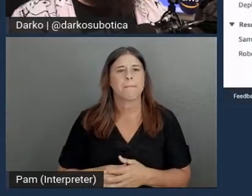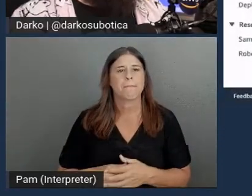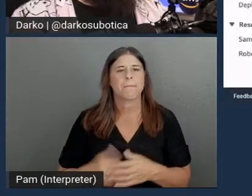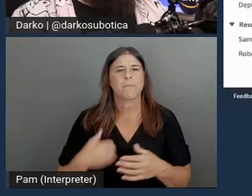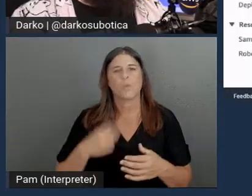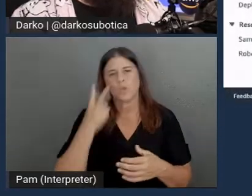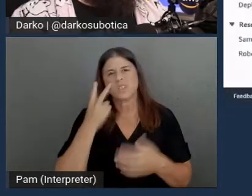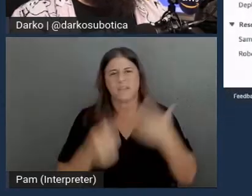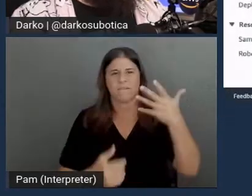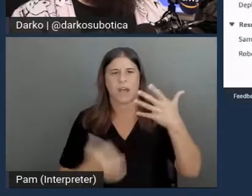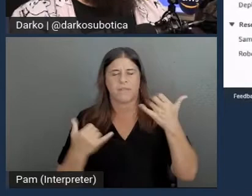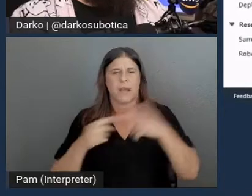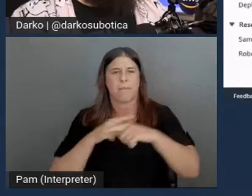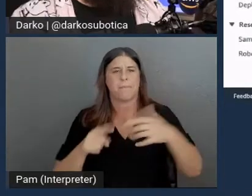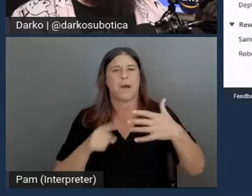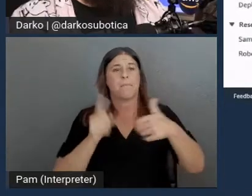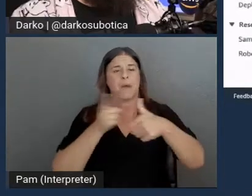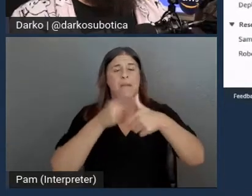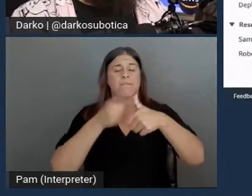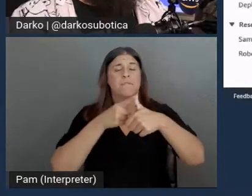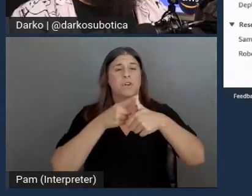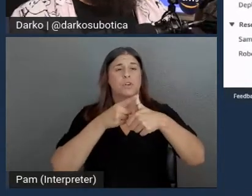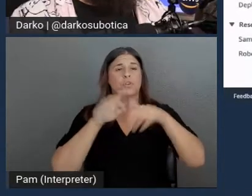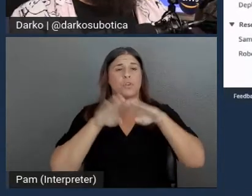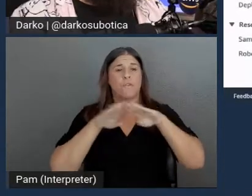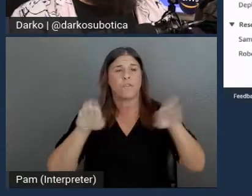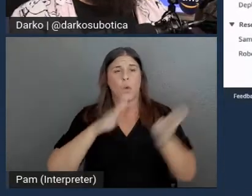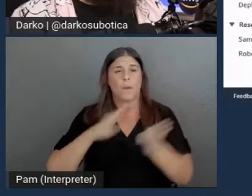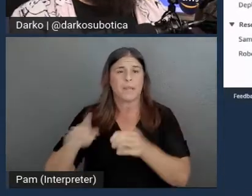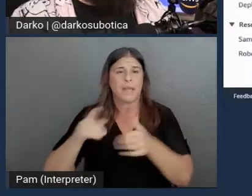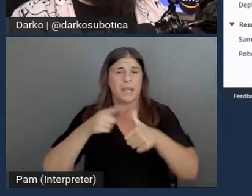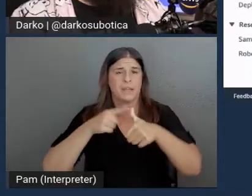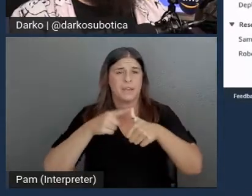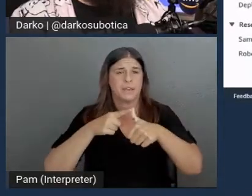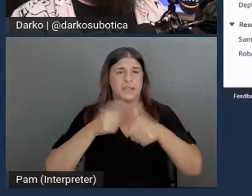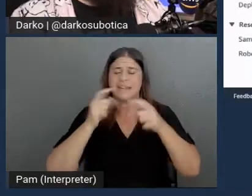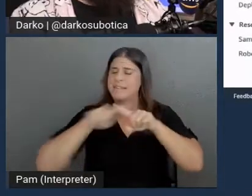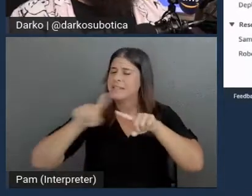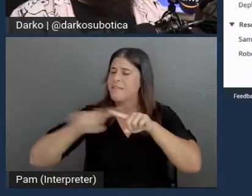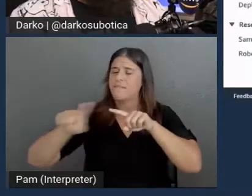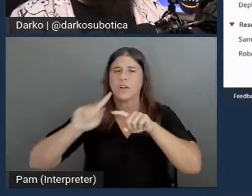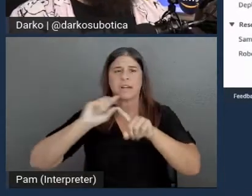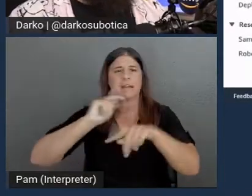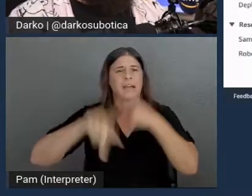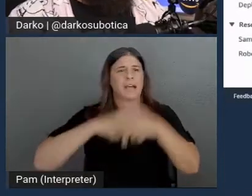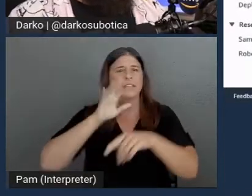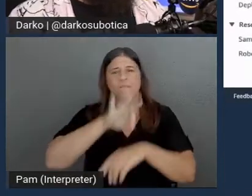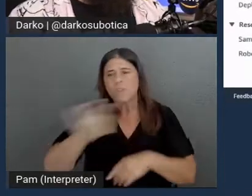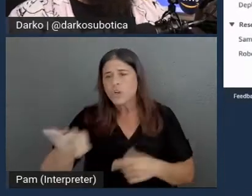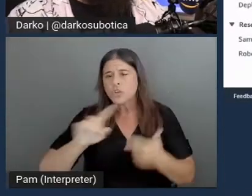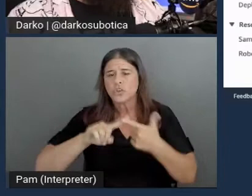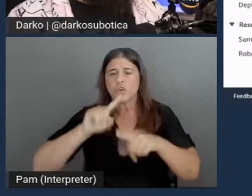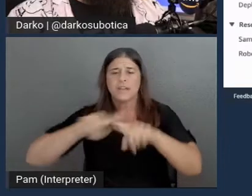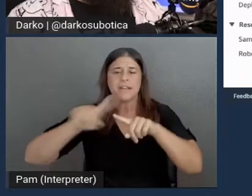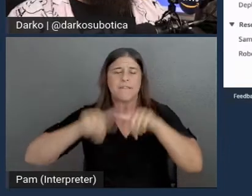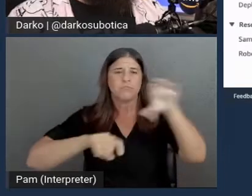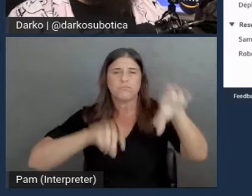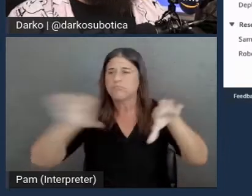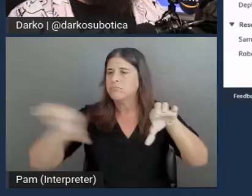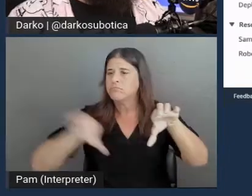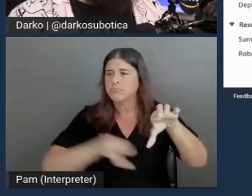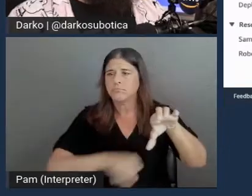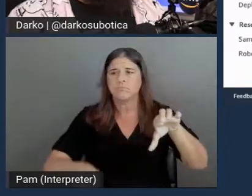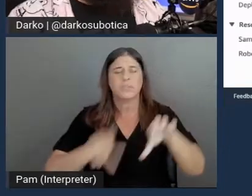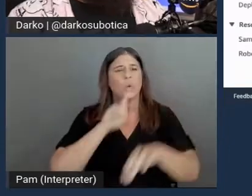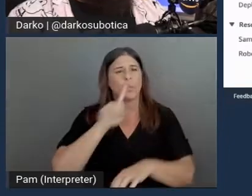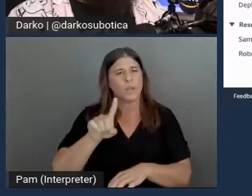that in my first floor plan variation, there's different combination of furniture, there's different settings. This kind of